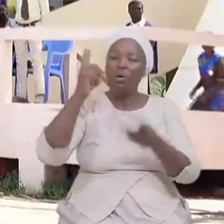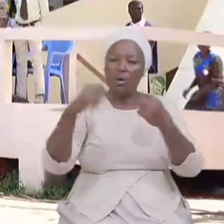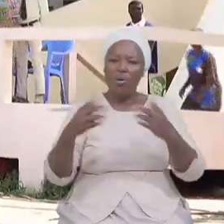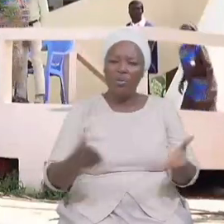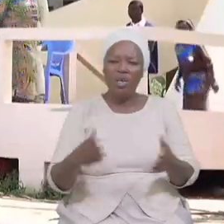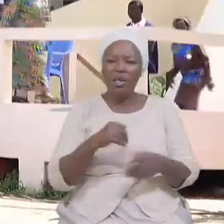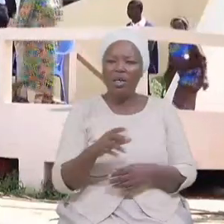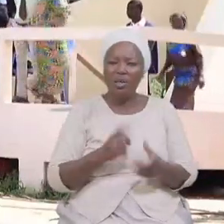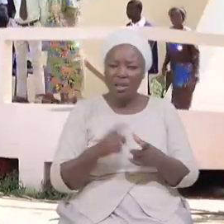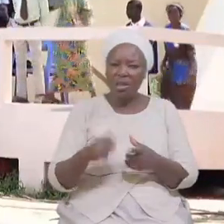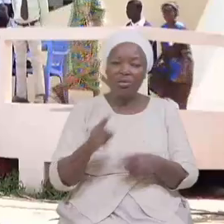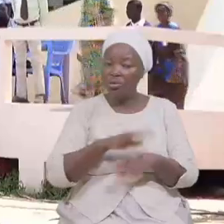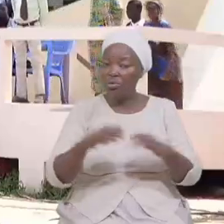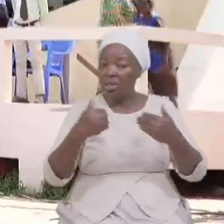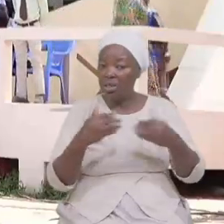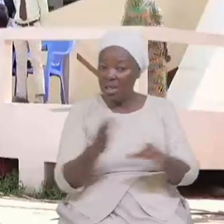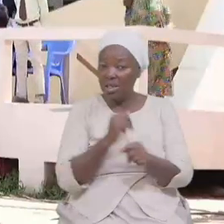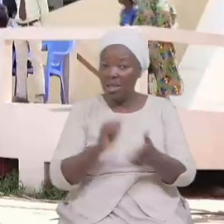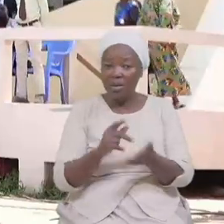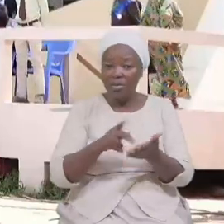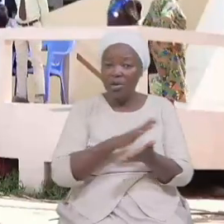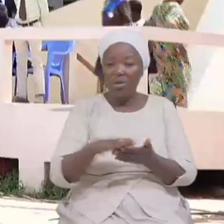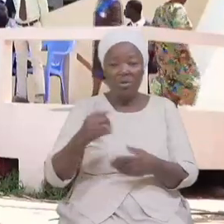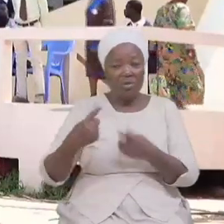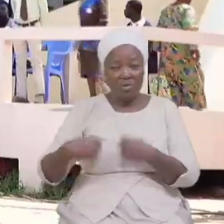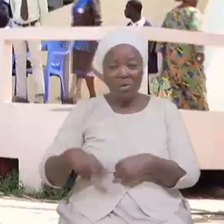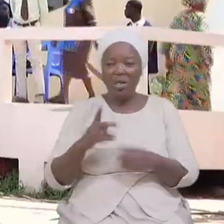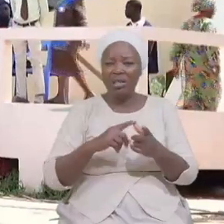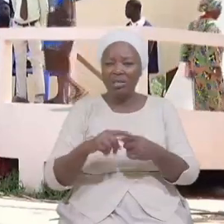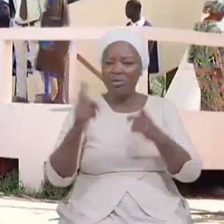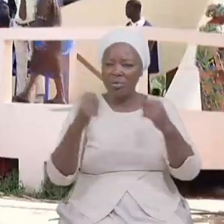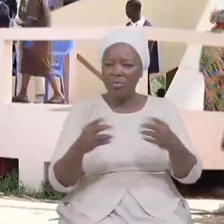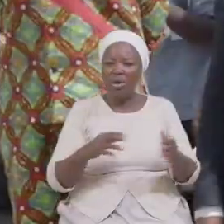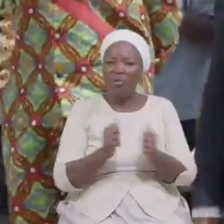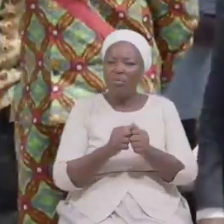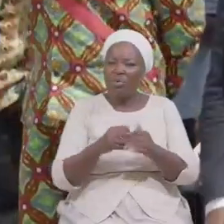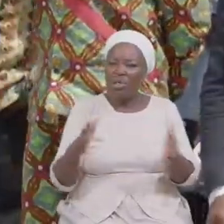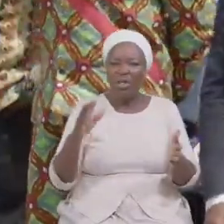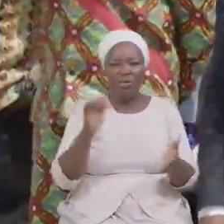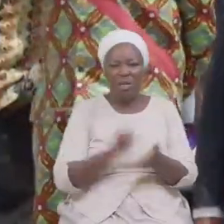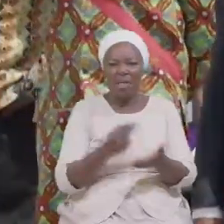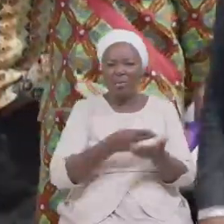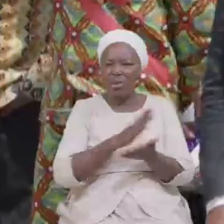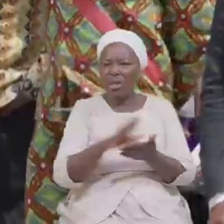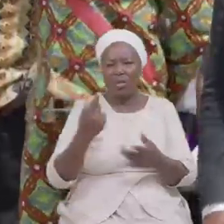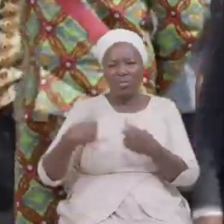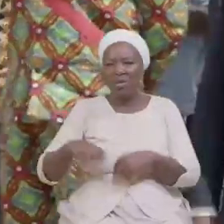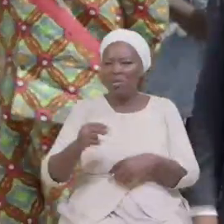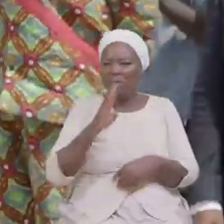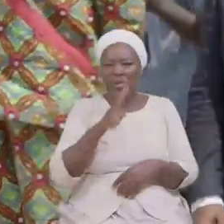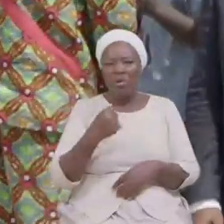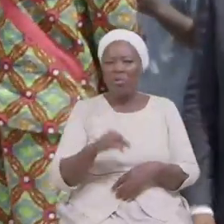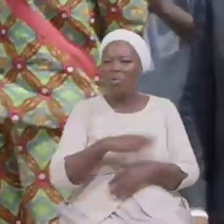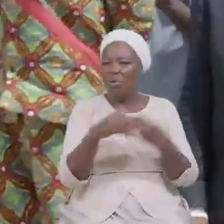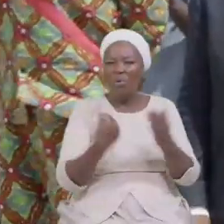of heart. If we come here, we didn't get holiness of heart. We'll be of all men, of all women, the most miserable. But we're saying,